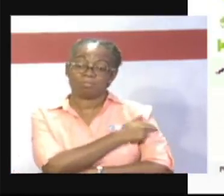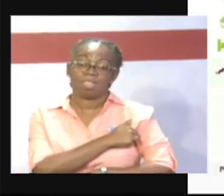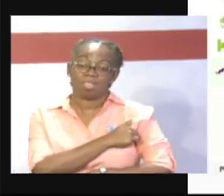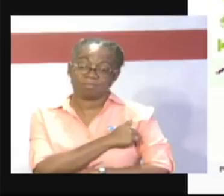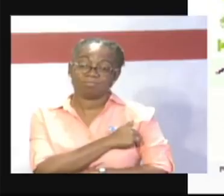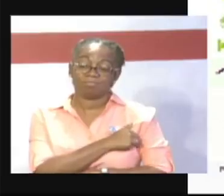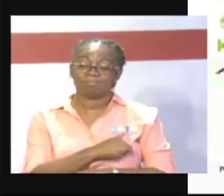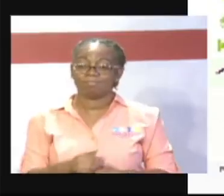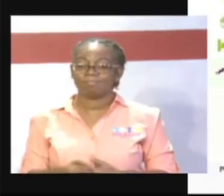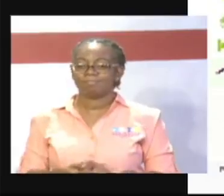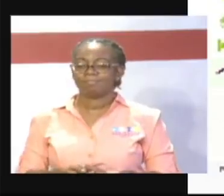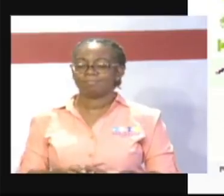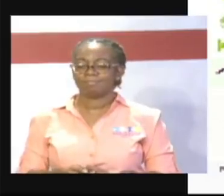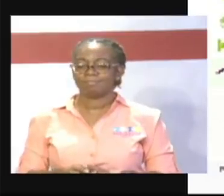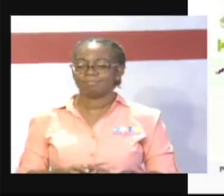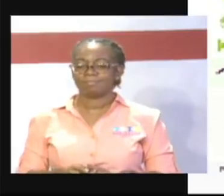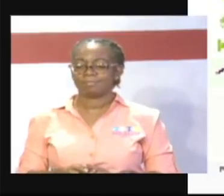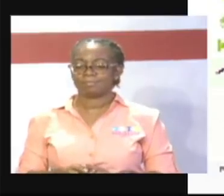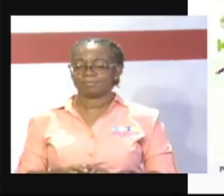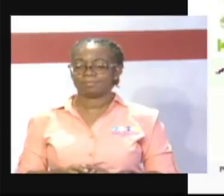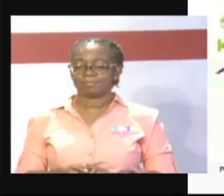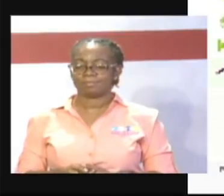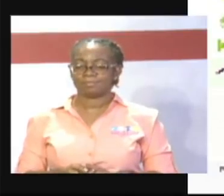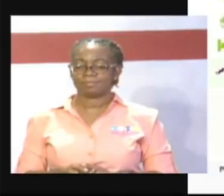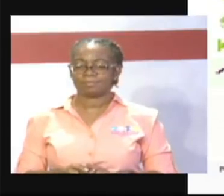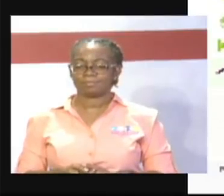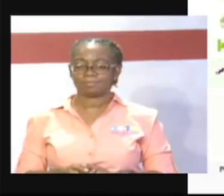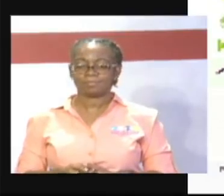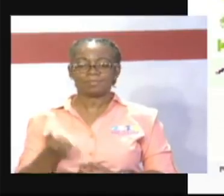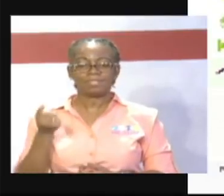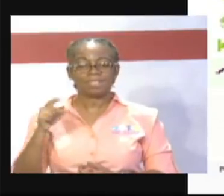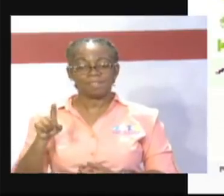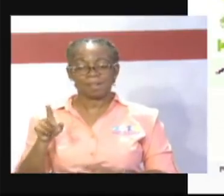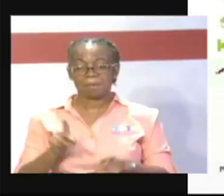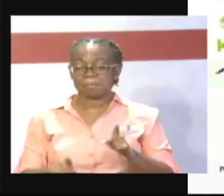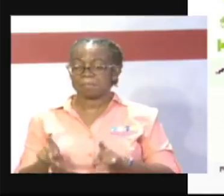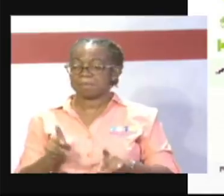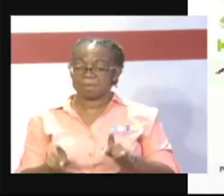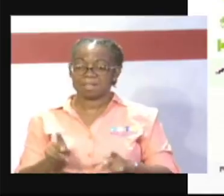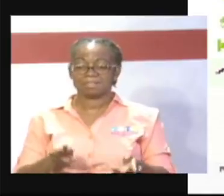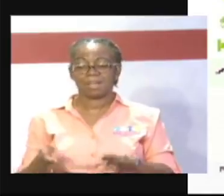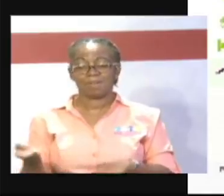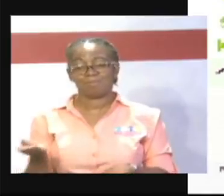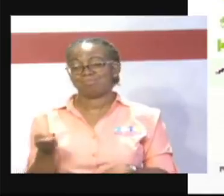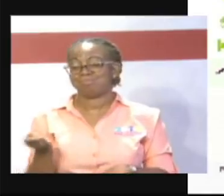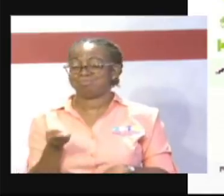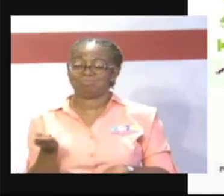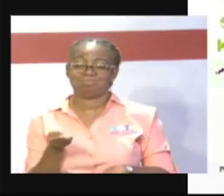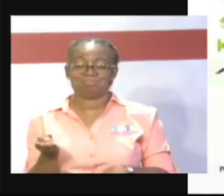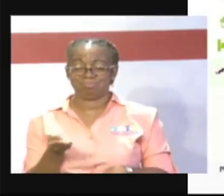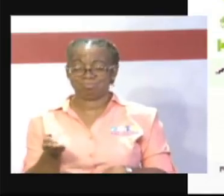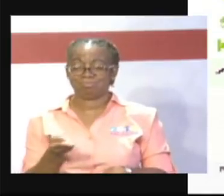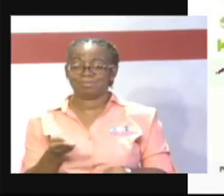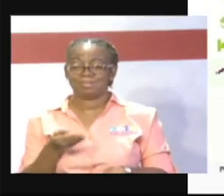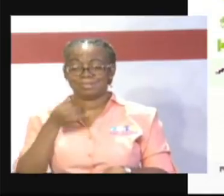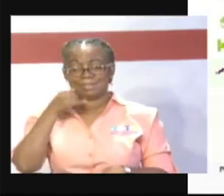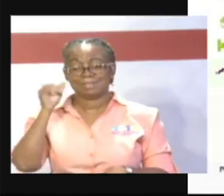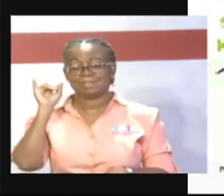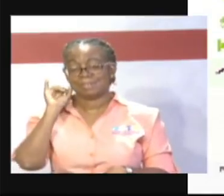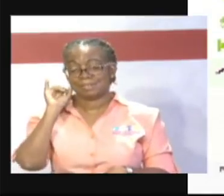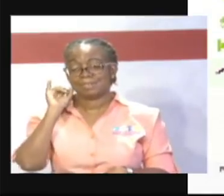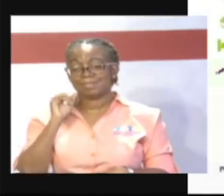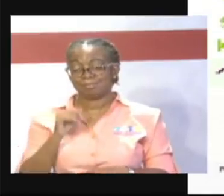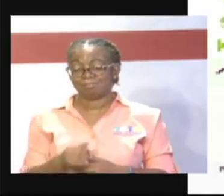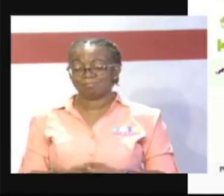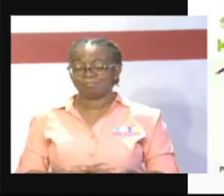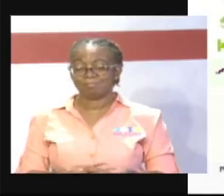hospitals. Unfortunately, 11 persons died over the last 24 hours,